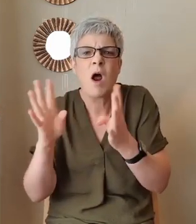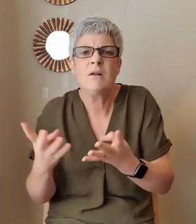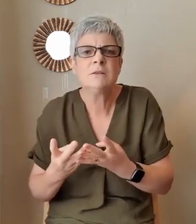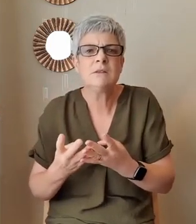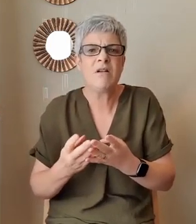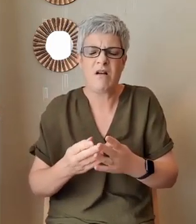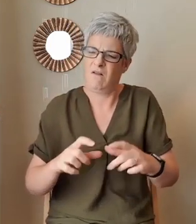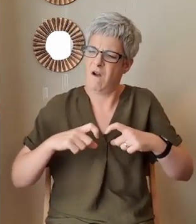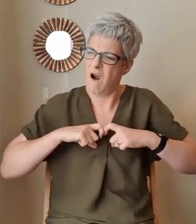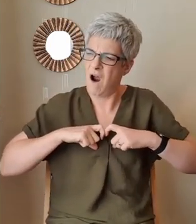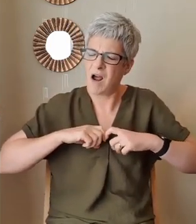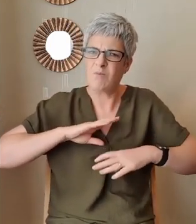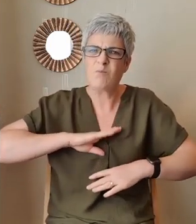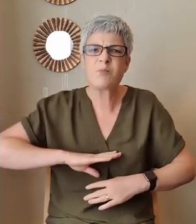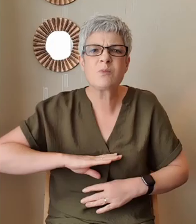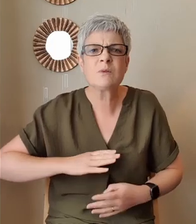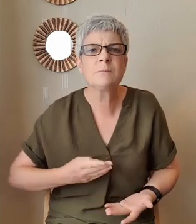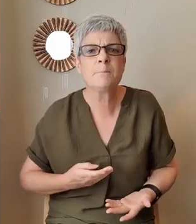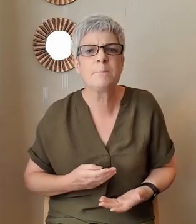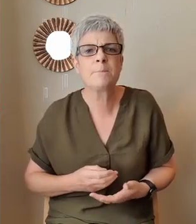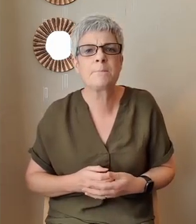all that is dull in our hearts.